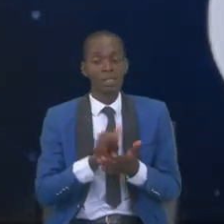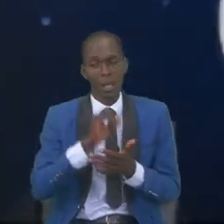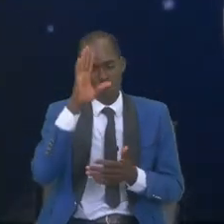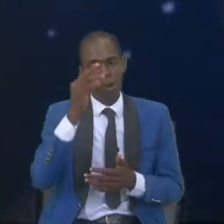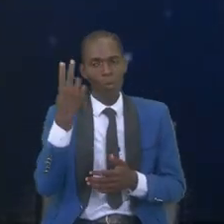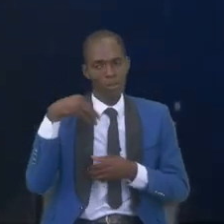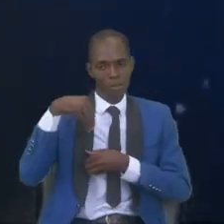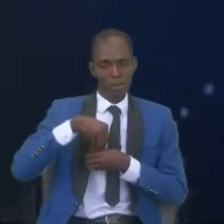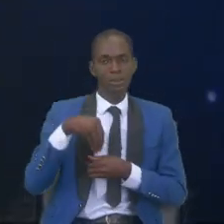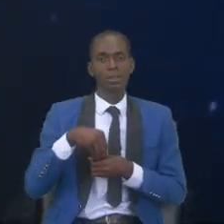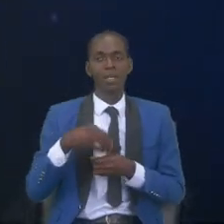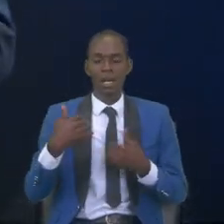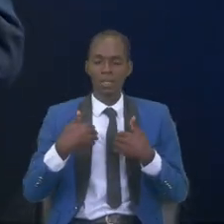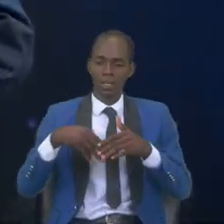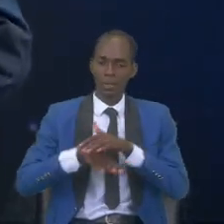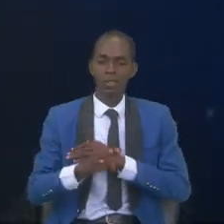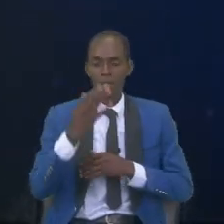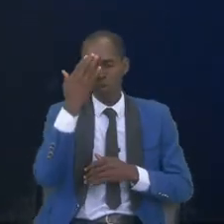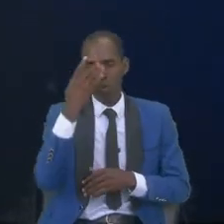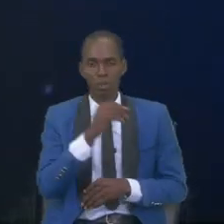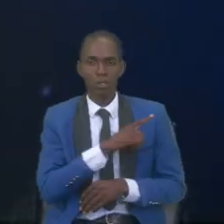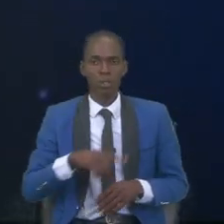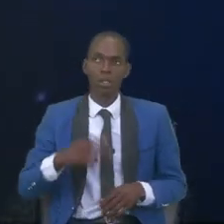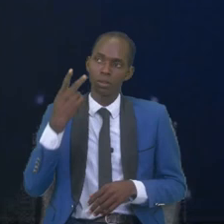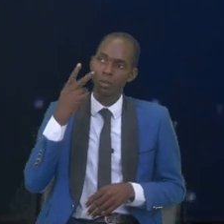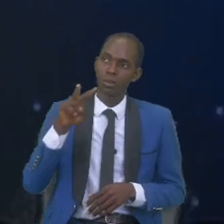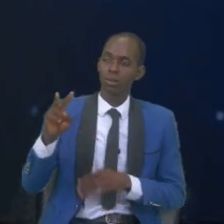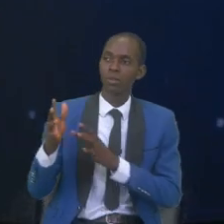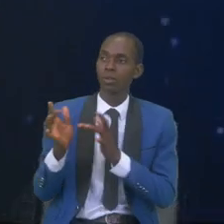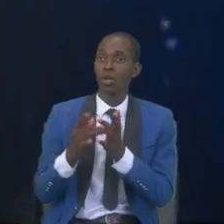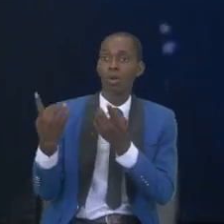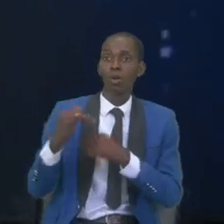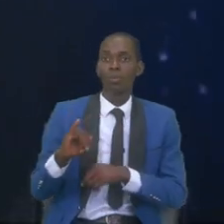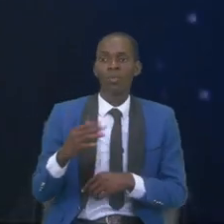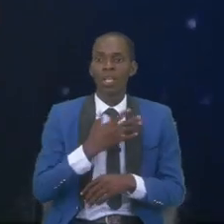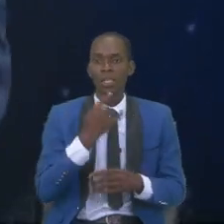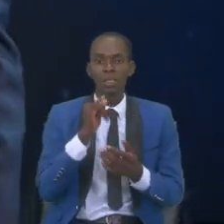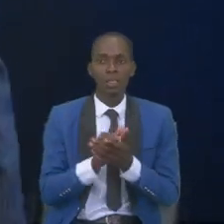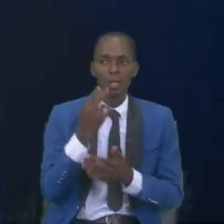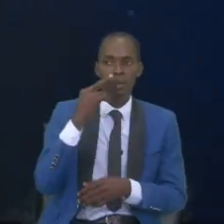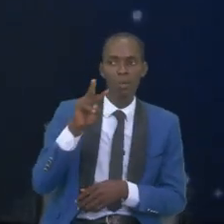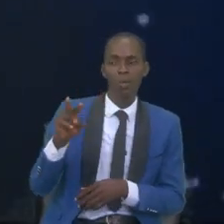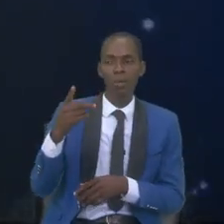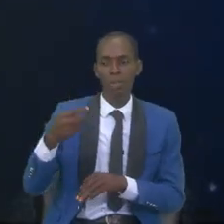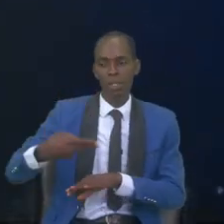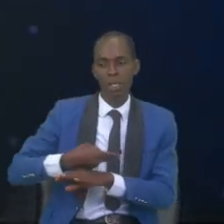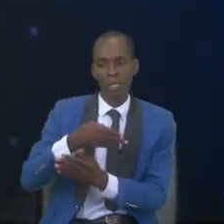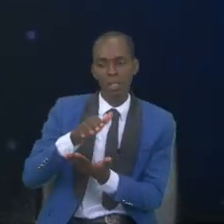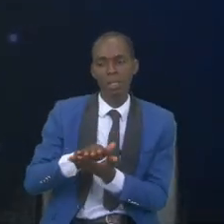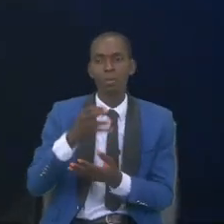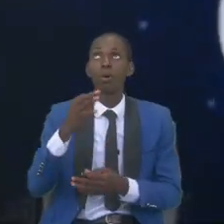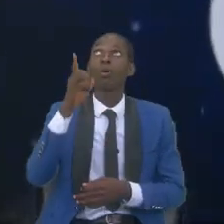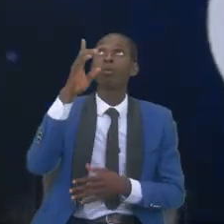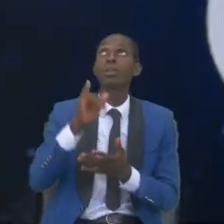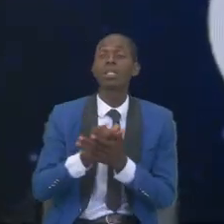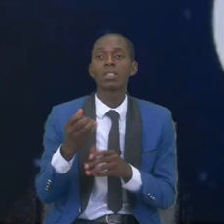the Lord, and he saw Jesus coming, and he said, behold, the Lamb of God that taketh away the sin of the world.